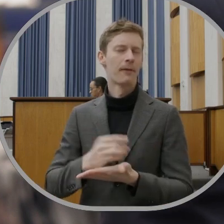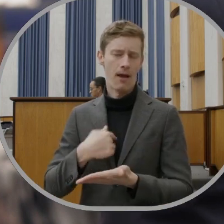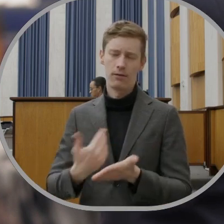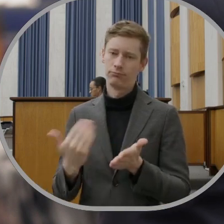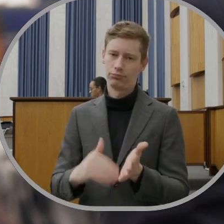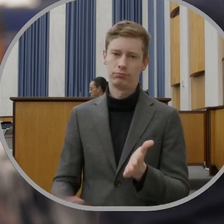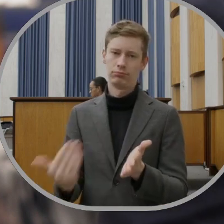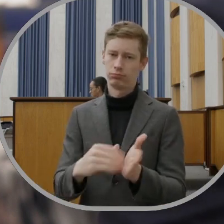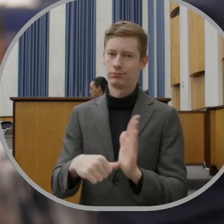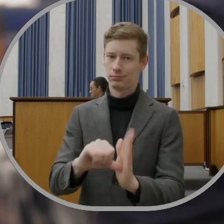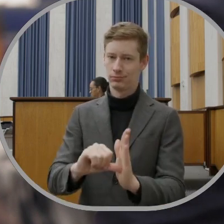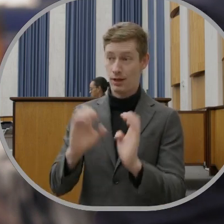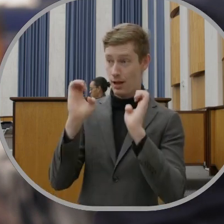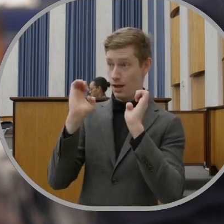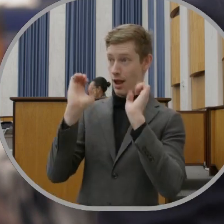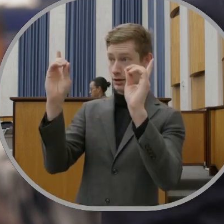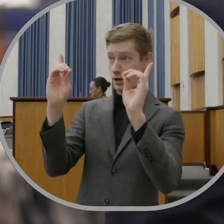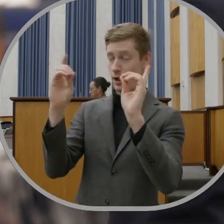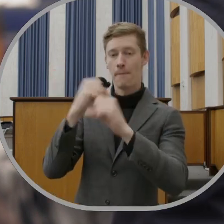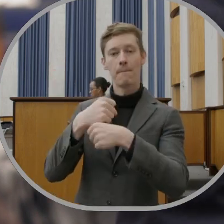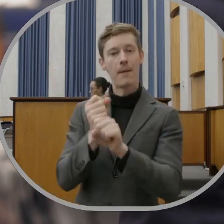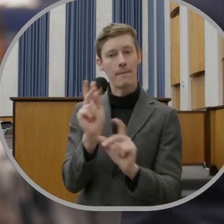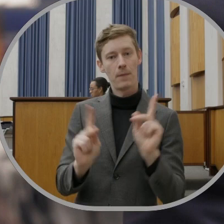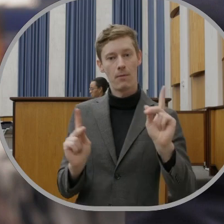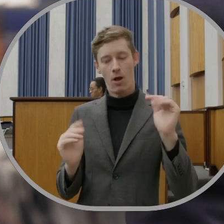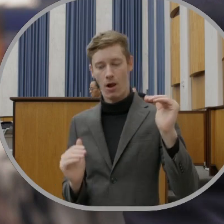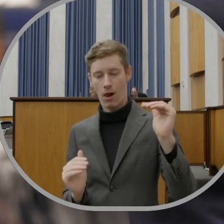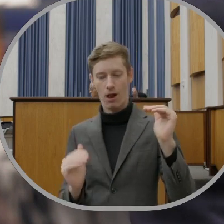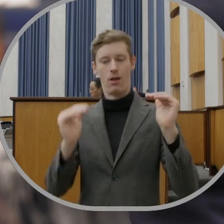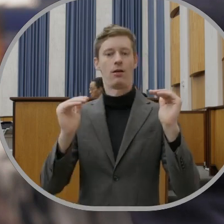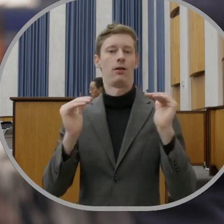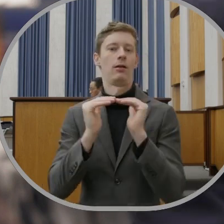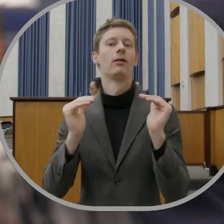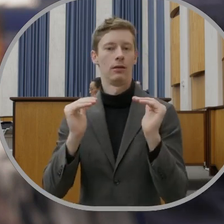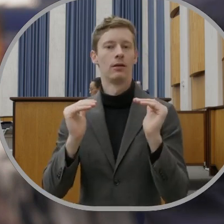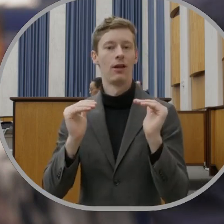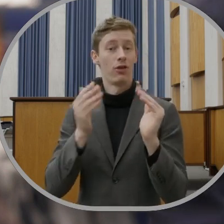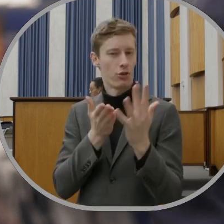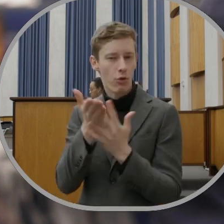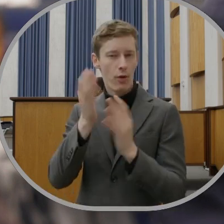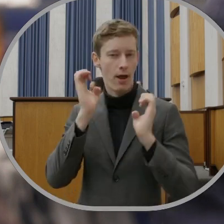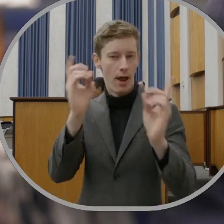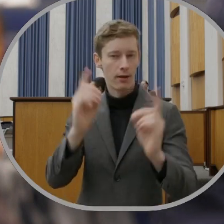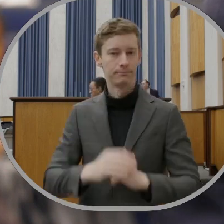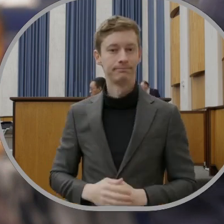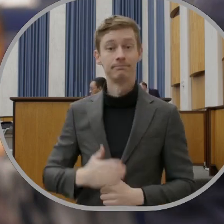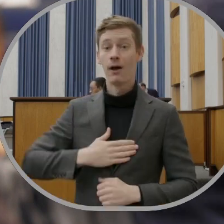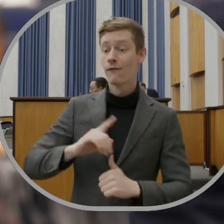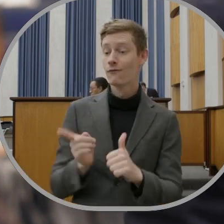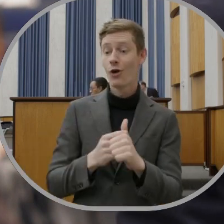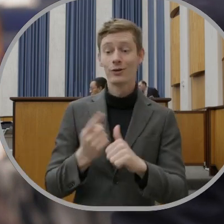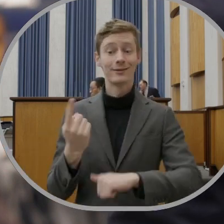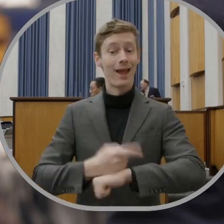education is the great equalizer. That is why, from Day one as your mayor, I